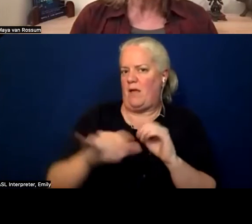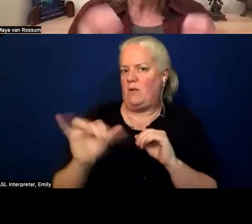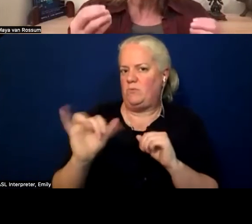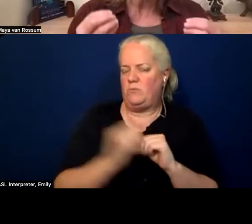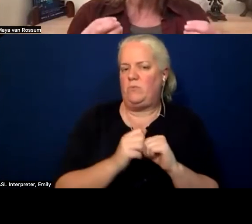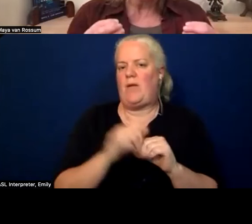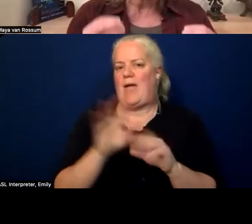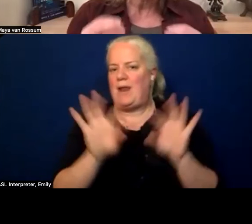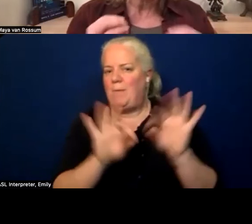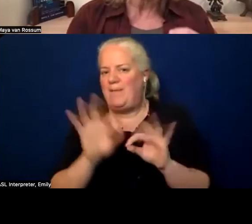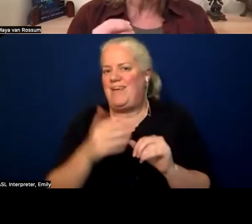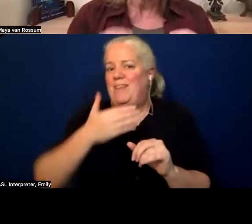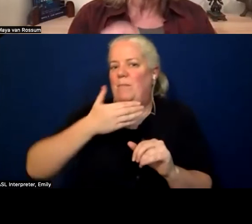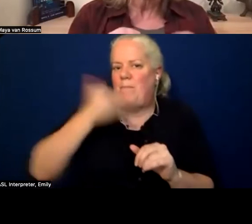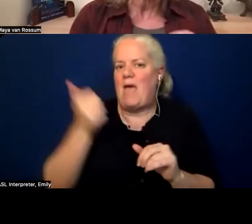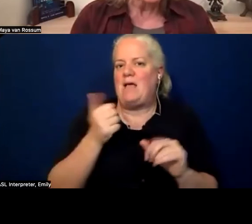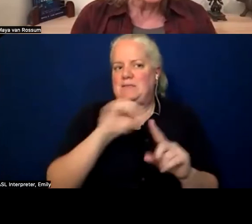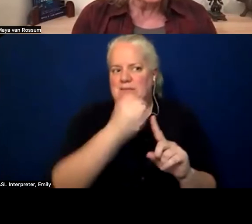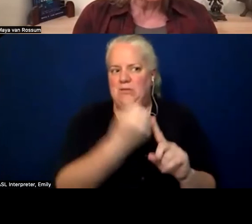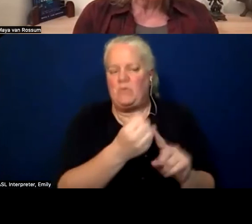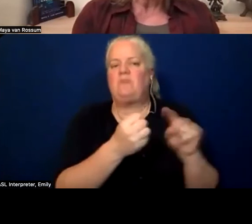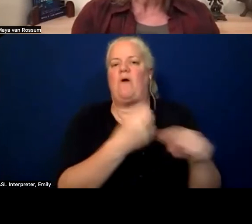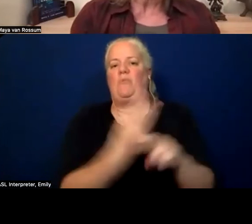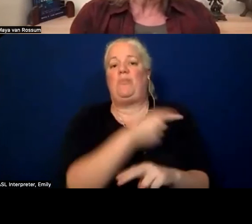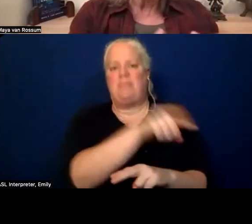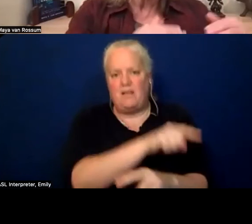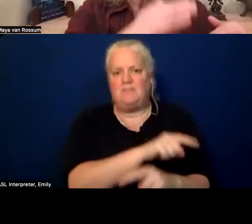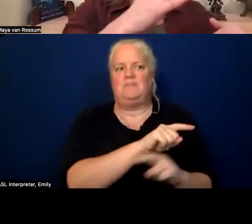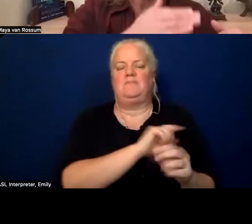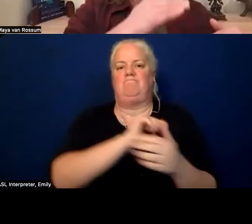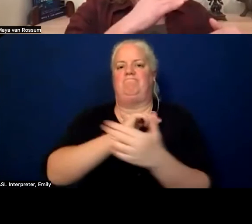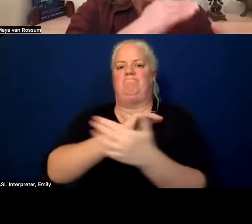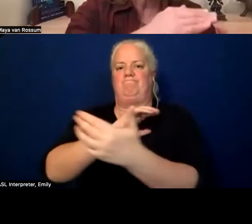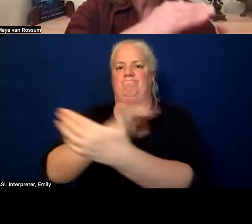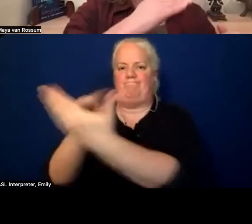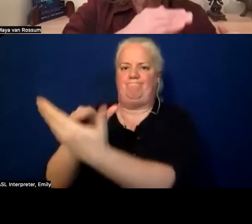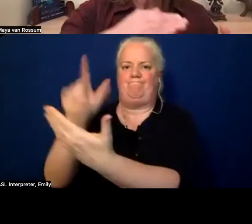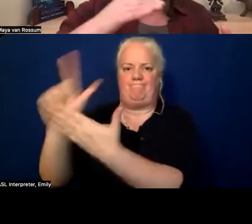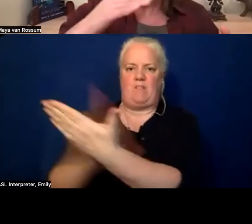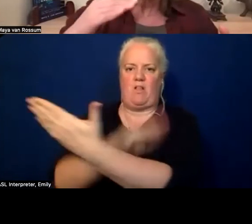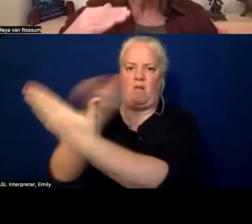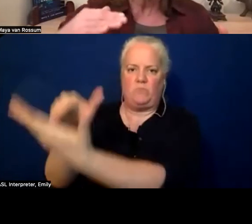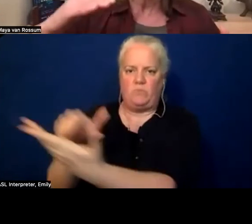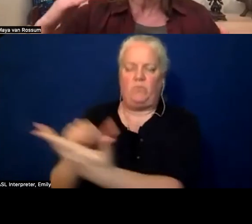those best early battles to set that good precedent that will help us over time strengthen